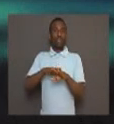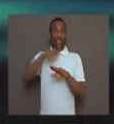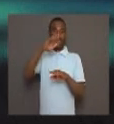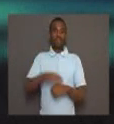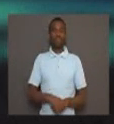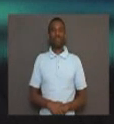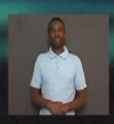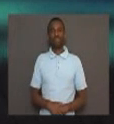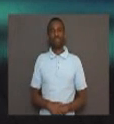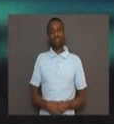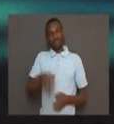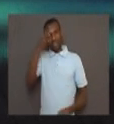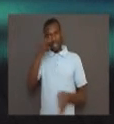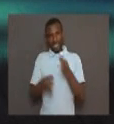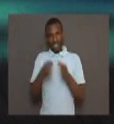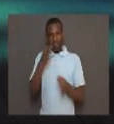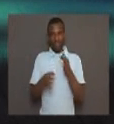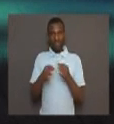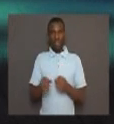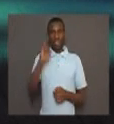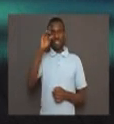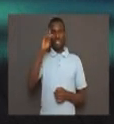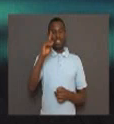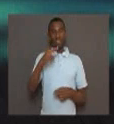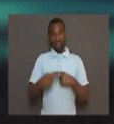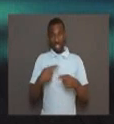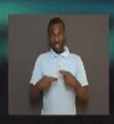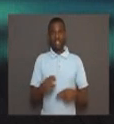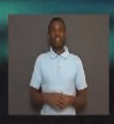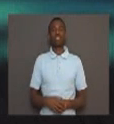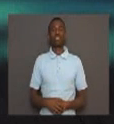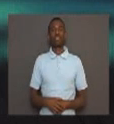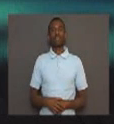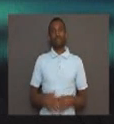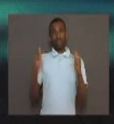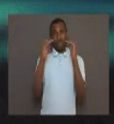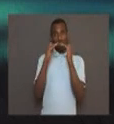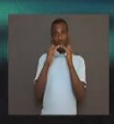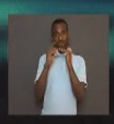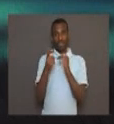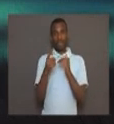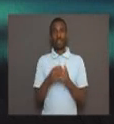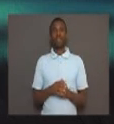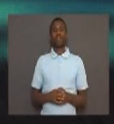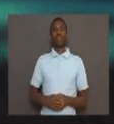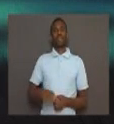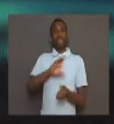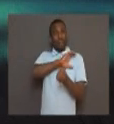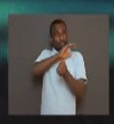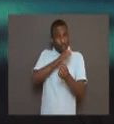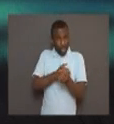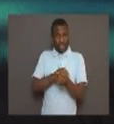If inductive reactance is equal to